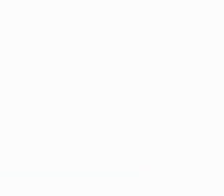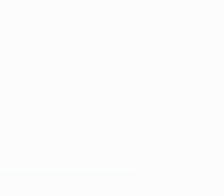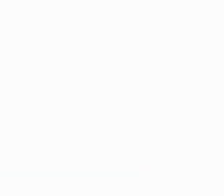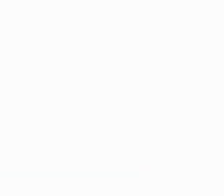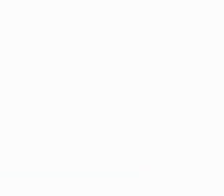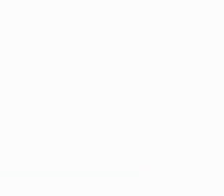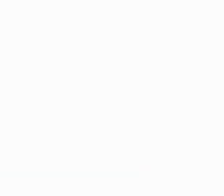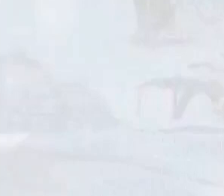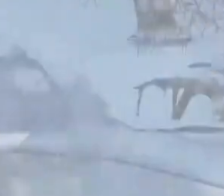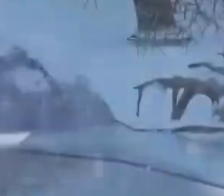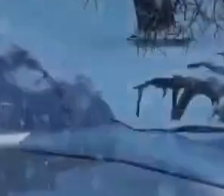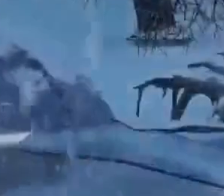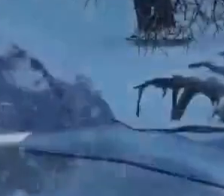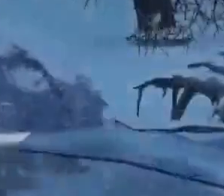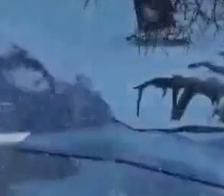KPM.